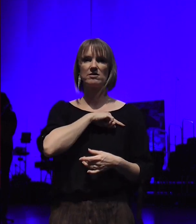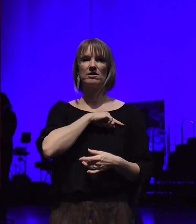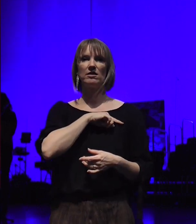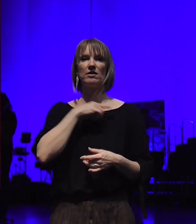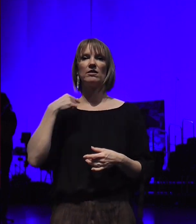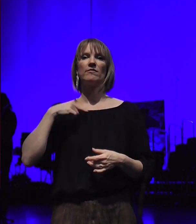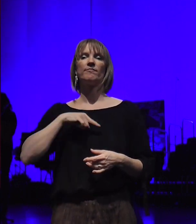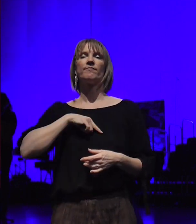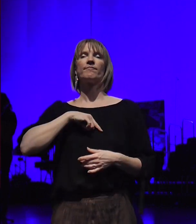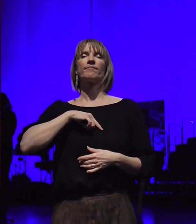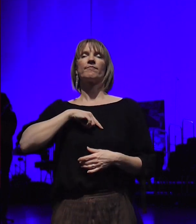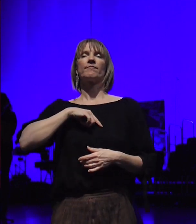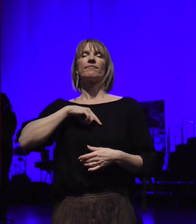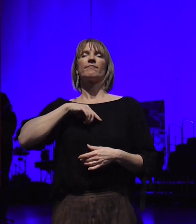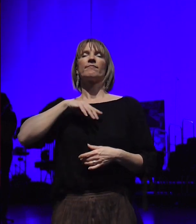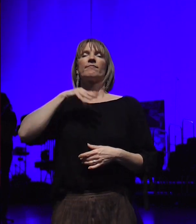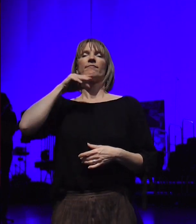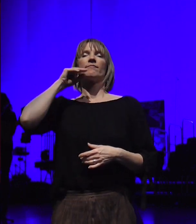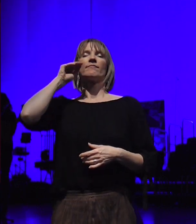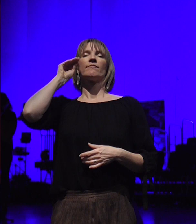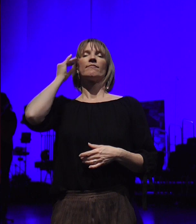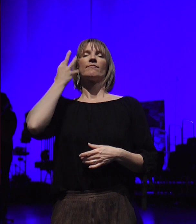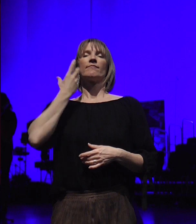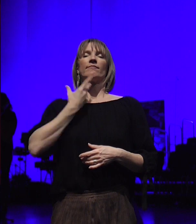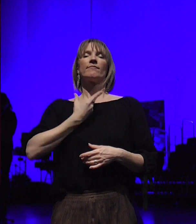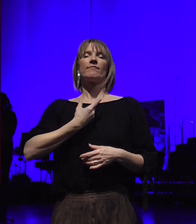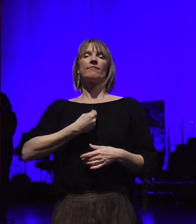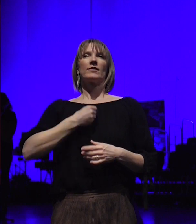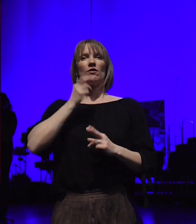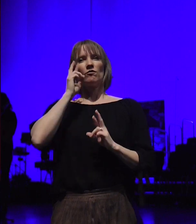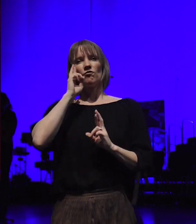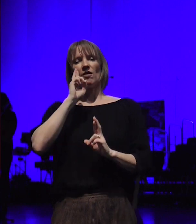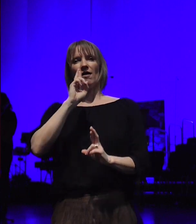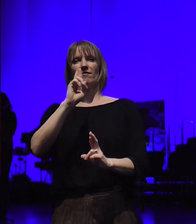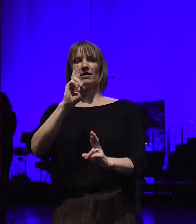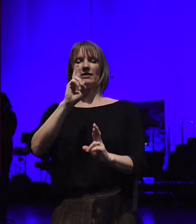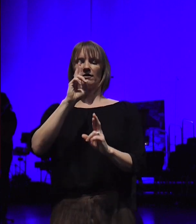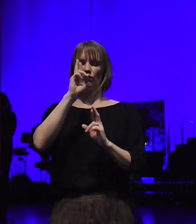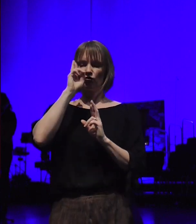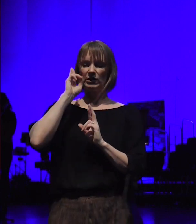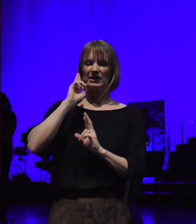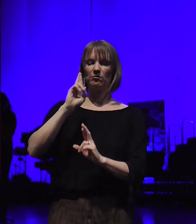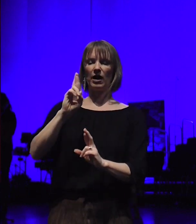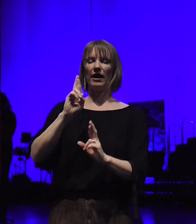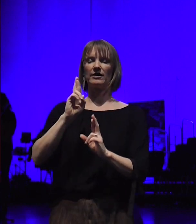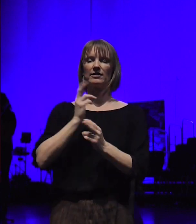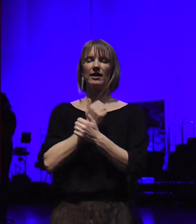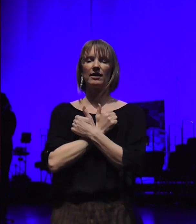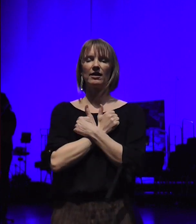that in with great reverence, with great respect and love,